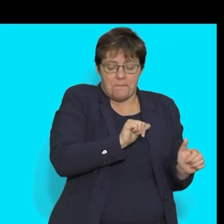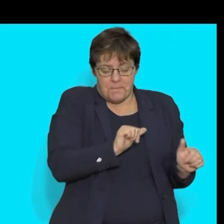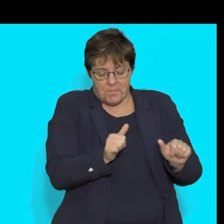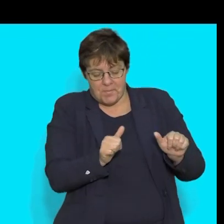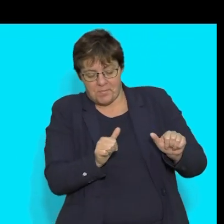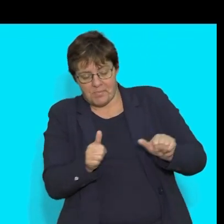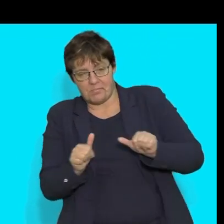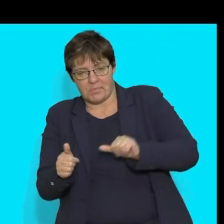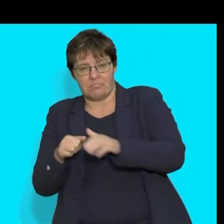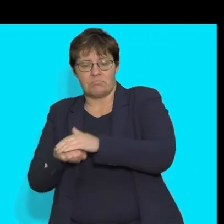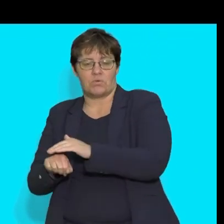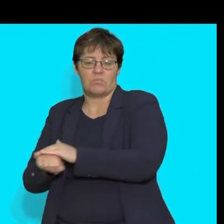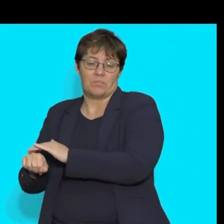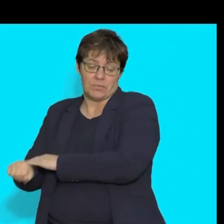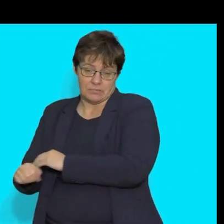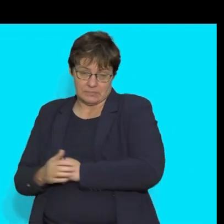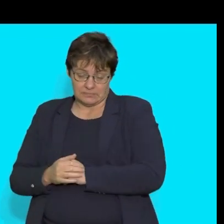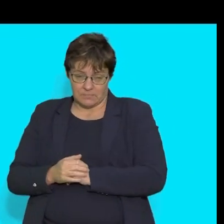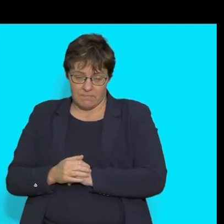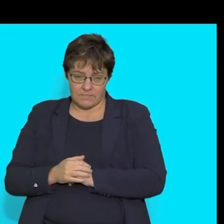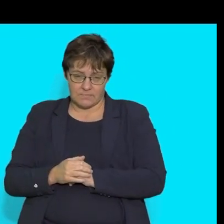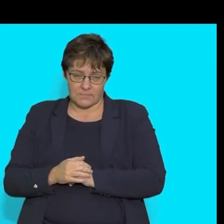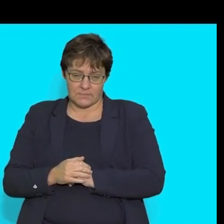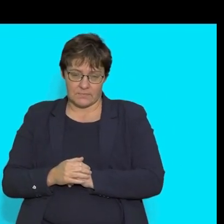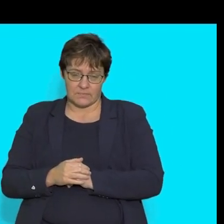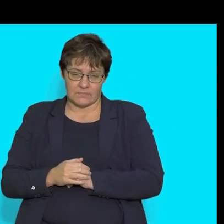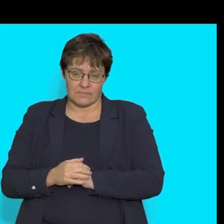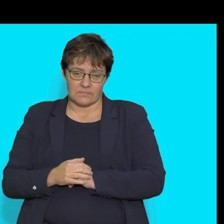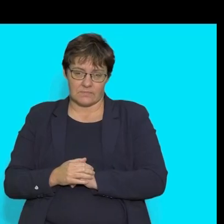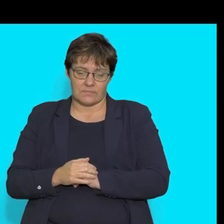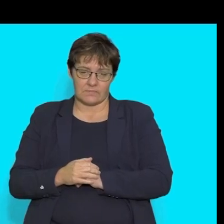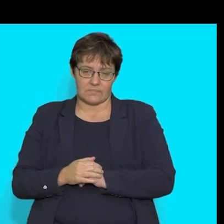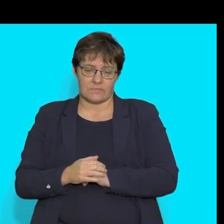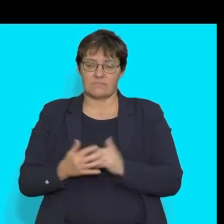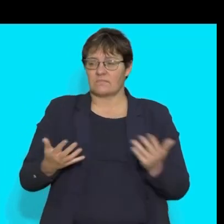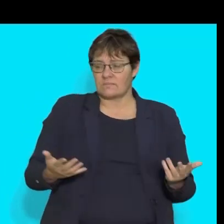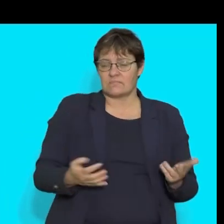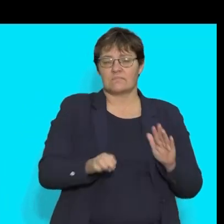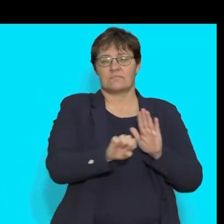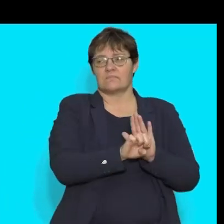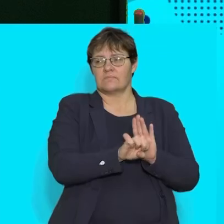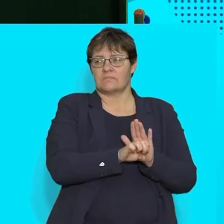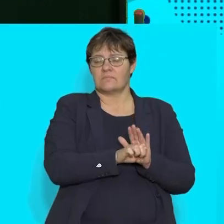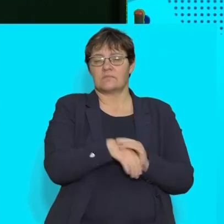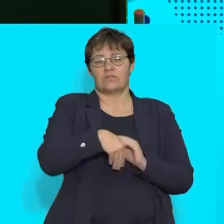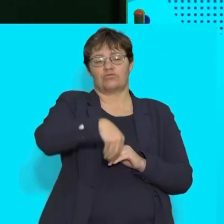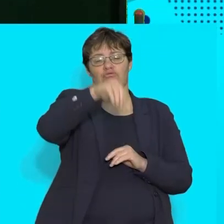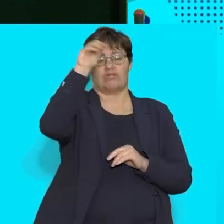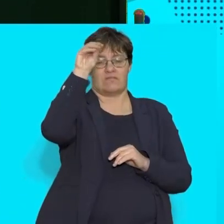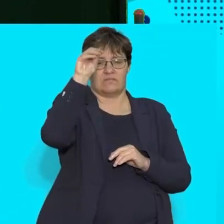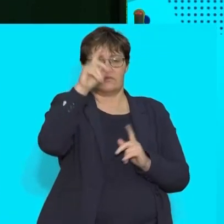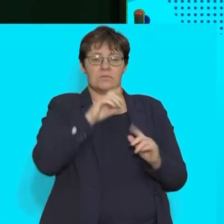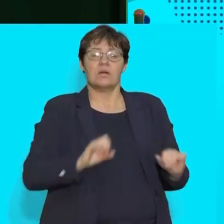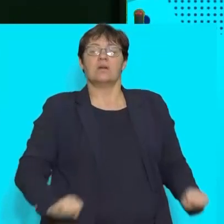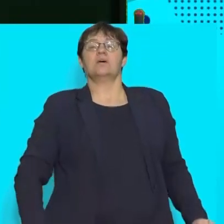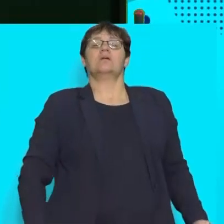on to its offspring. So essentially, if an individual, as for the example of the giraffes,